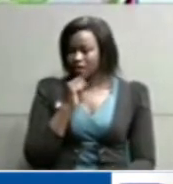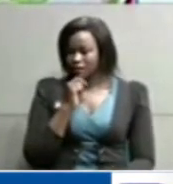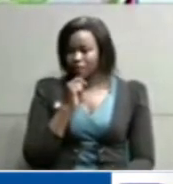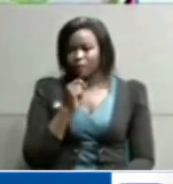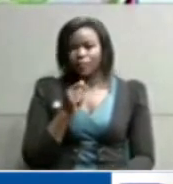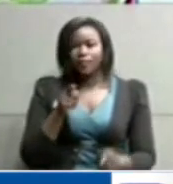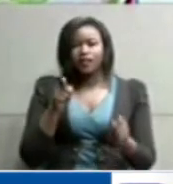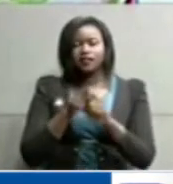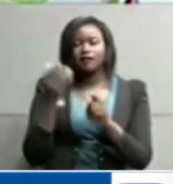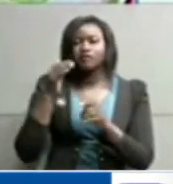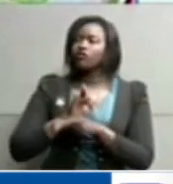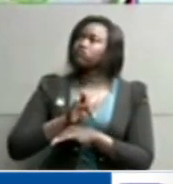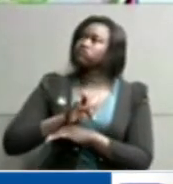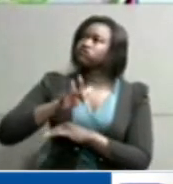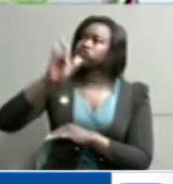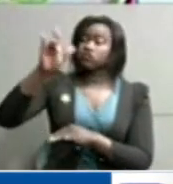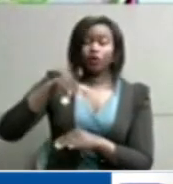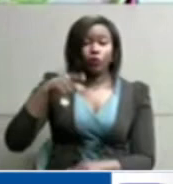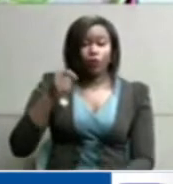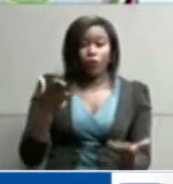who had left for Dubai